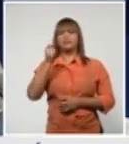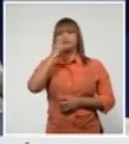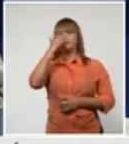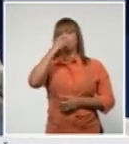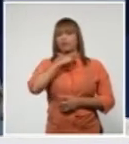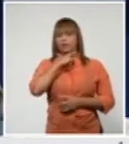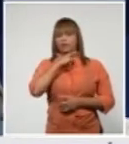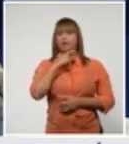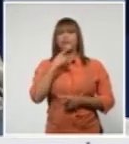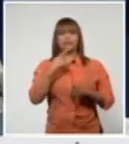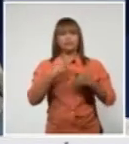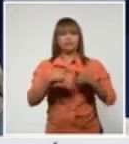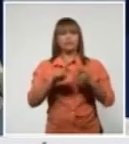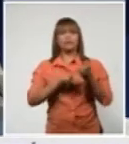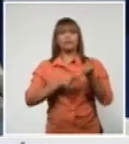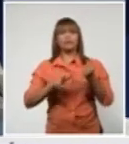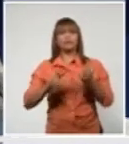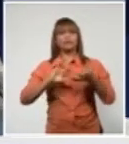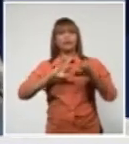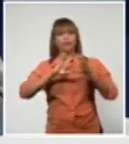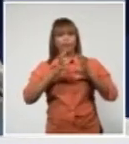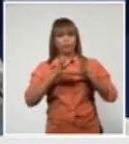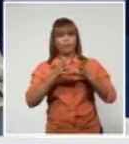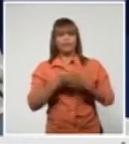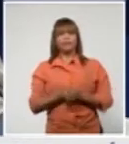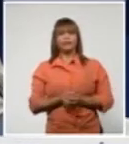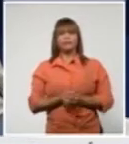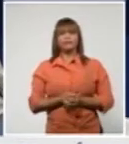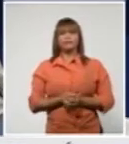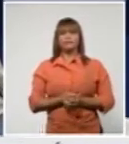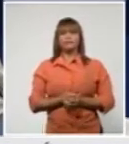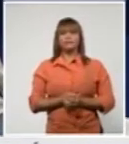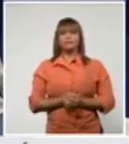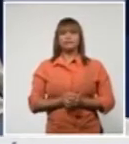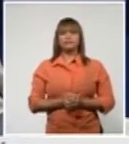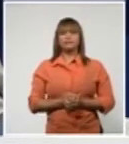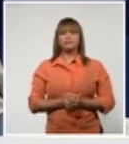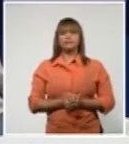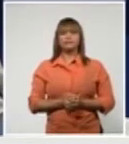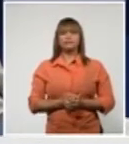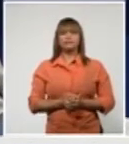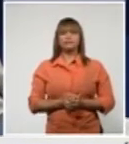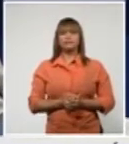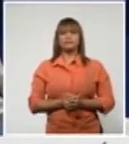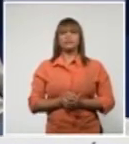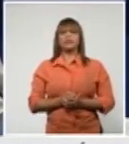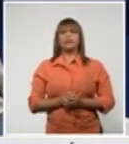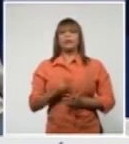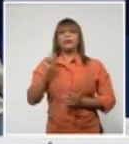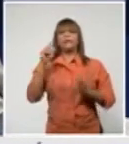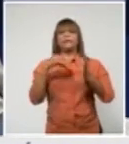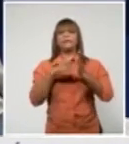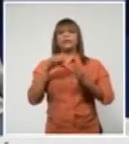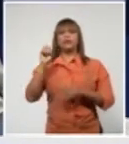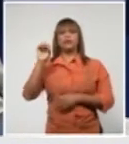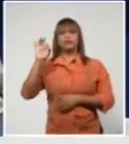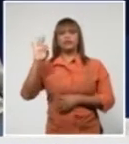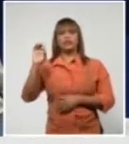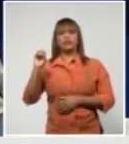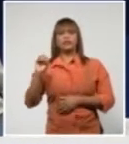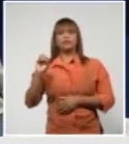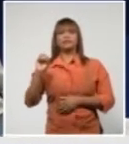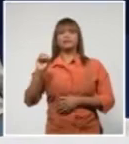yesterday, 43 are Cubans and 5 are foreign residents in the country, and the result of